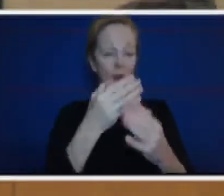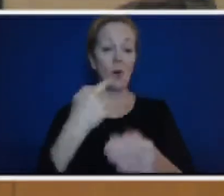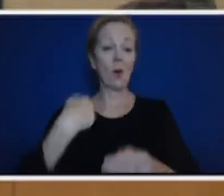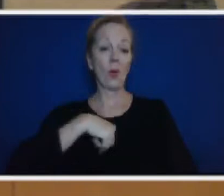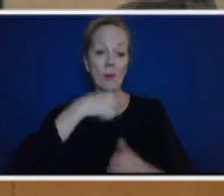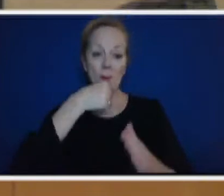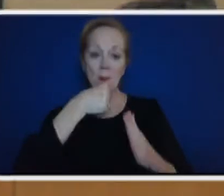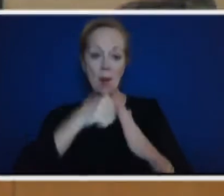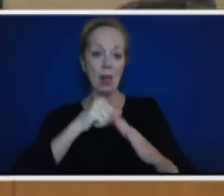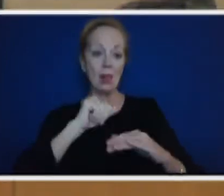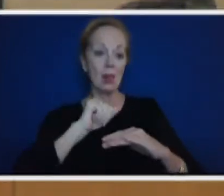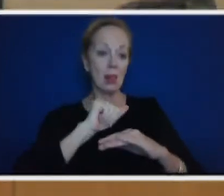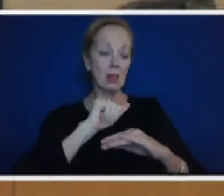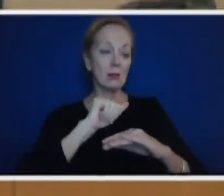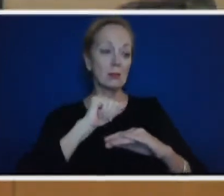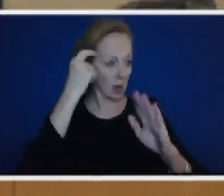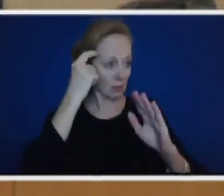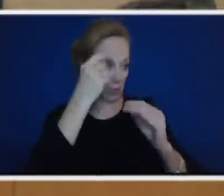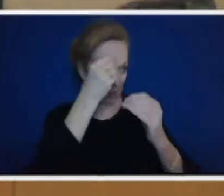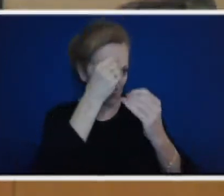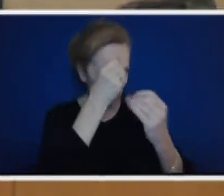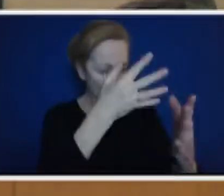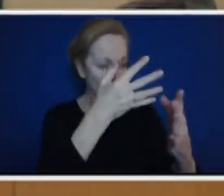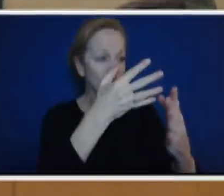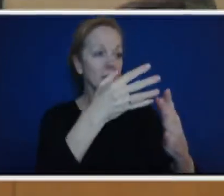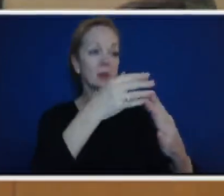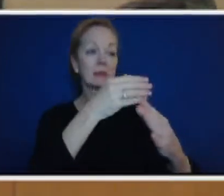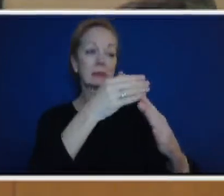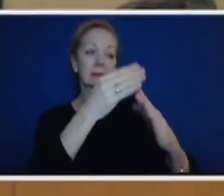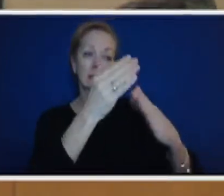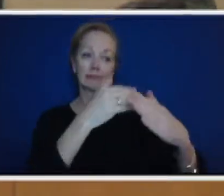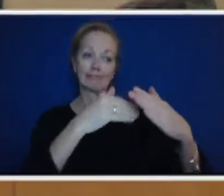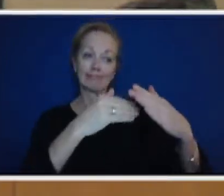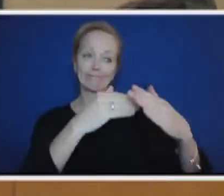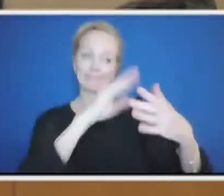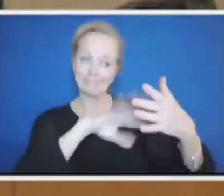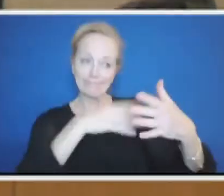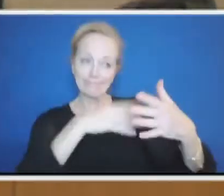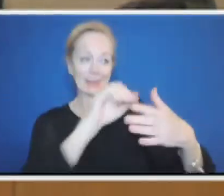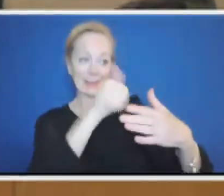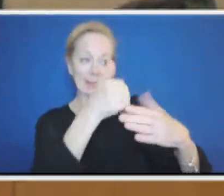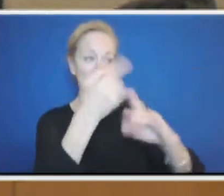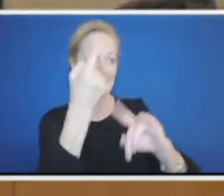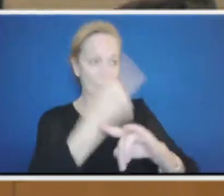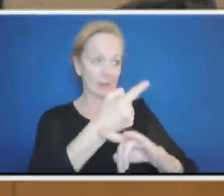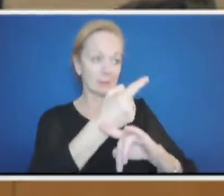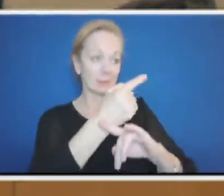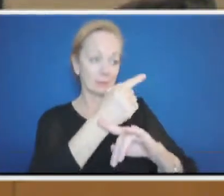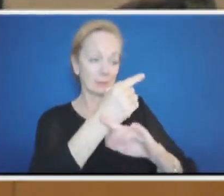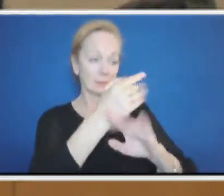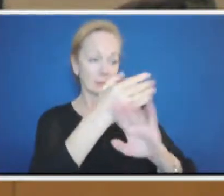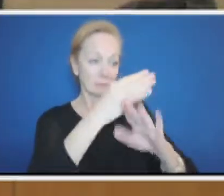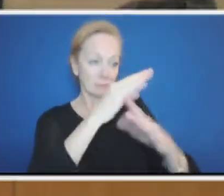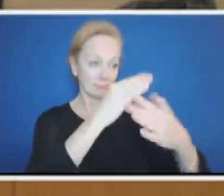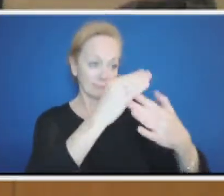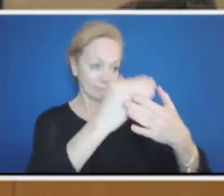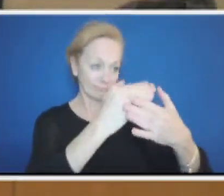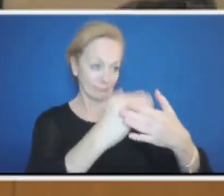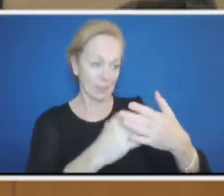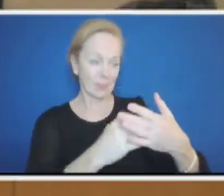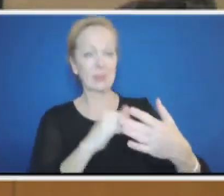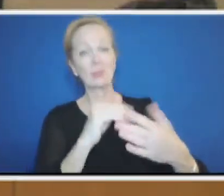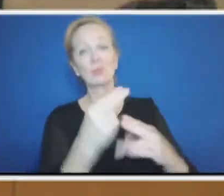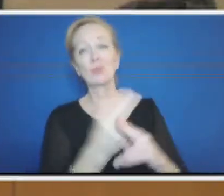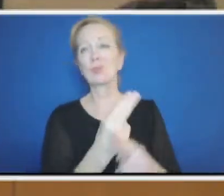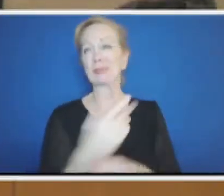out within that 10-day period. Once they kind of get out of our office, which is usually week to 10 days or